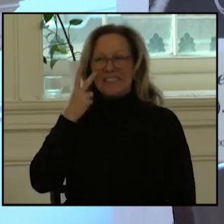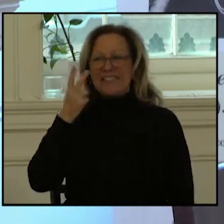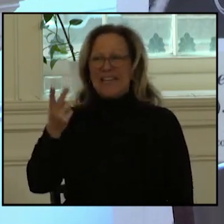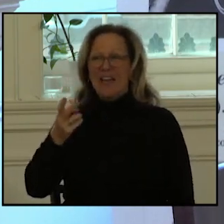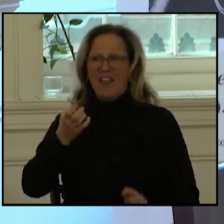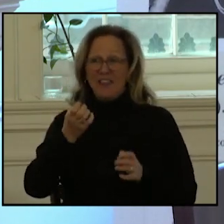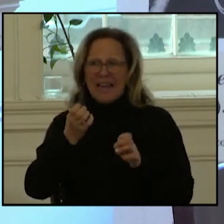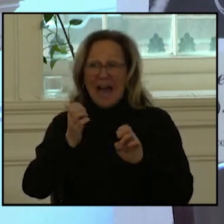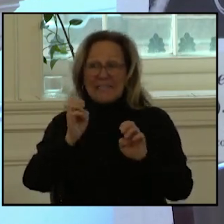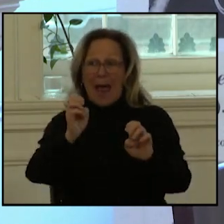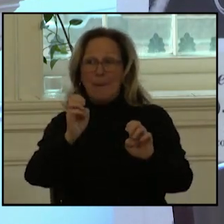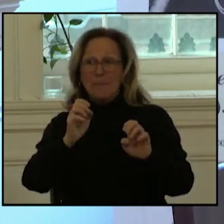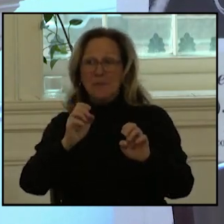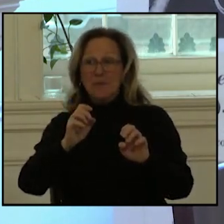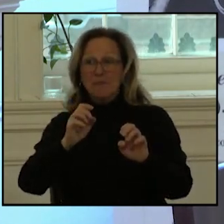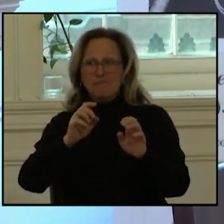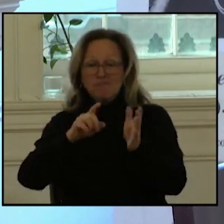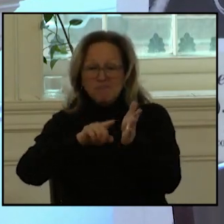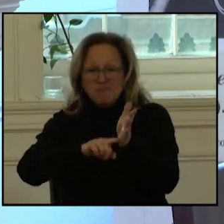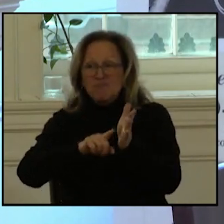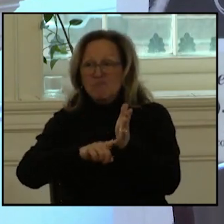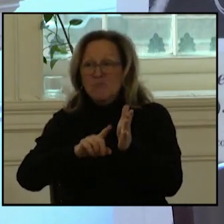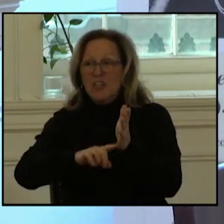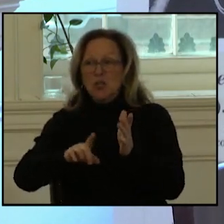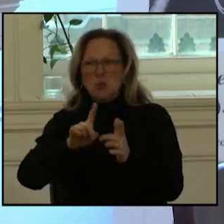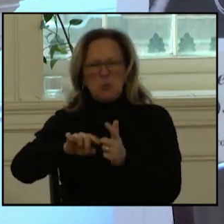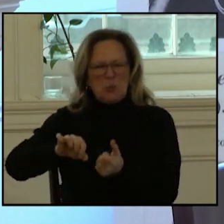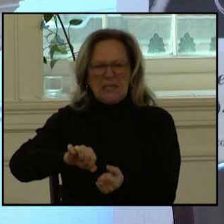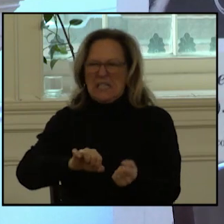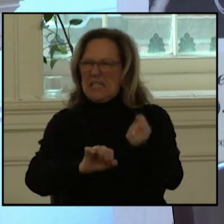go research them, to go dig it up, to go